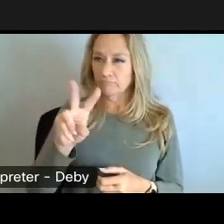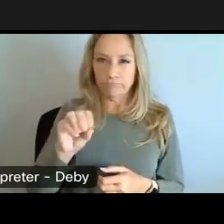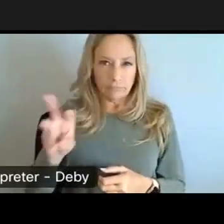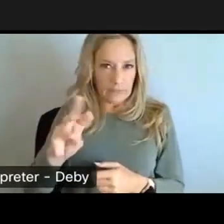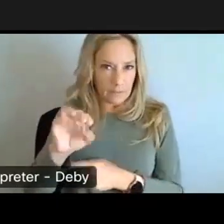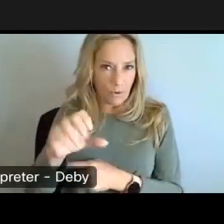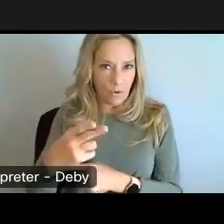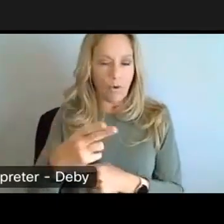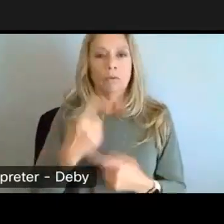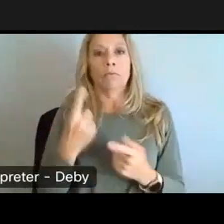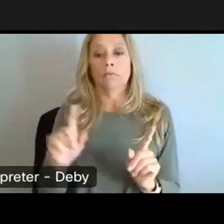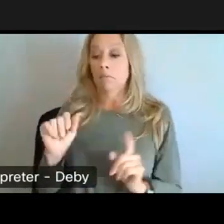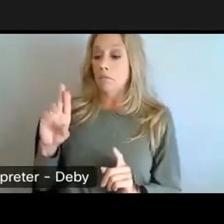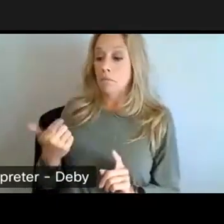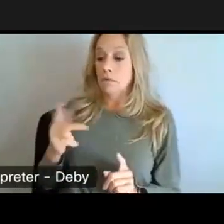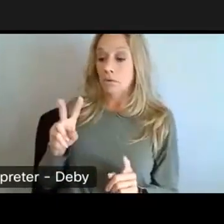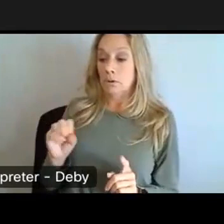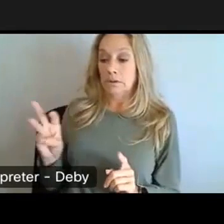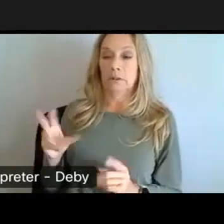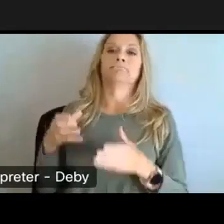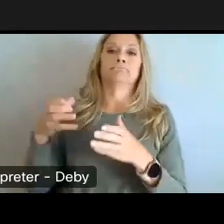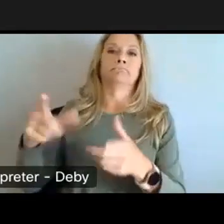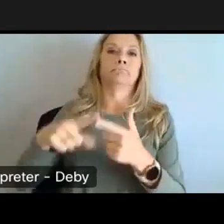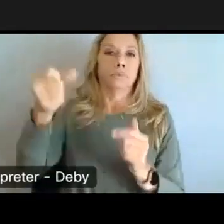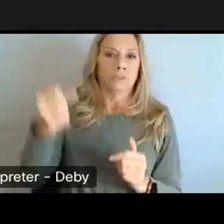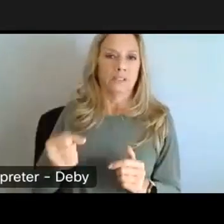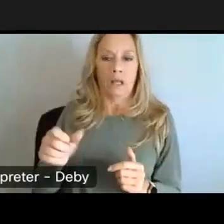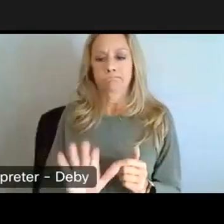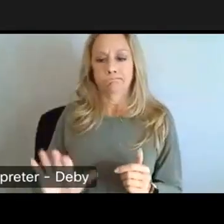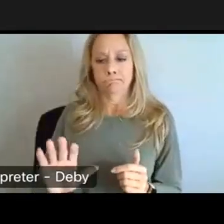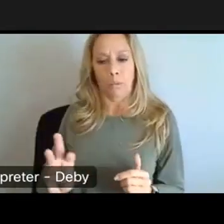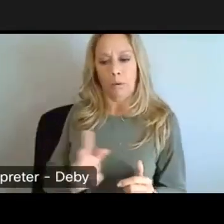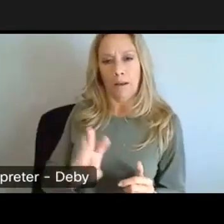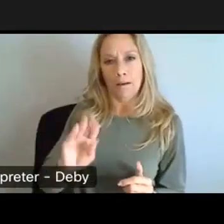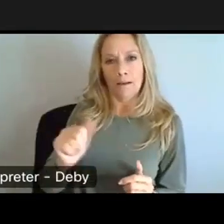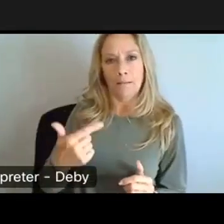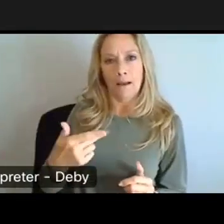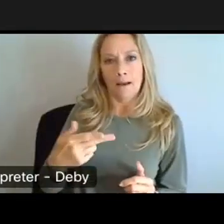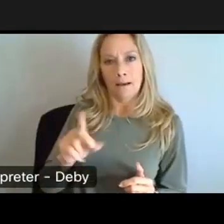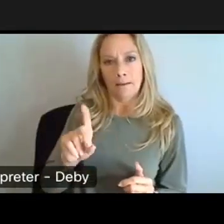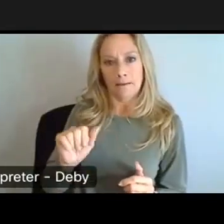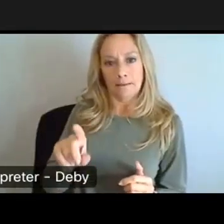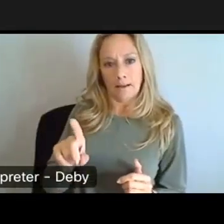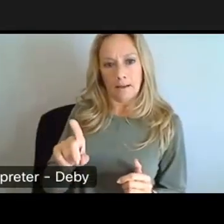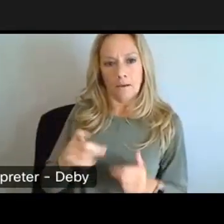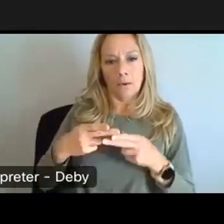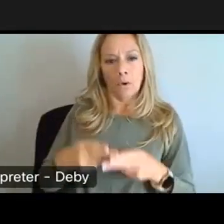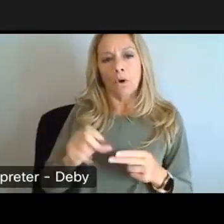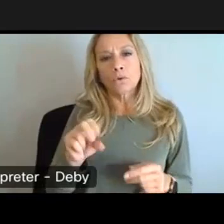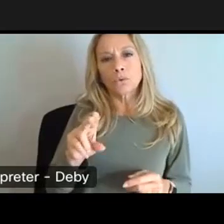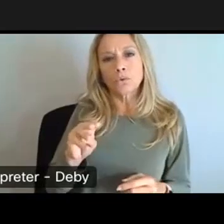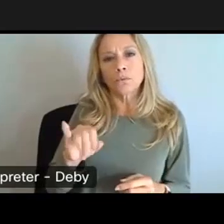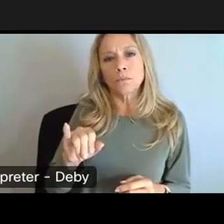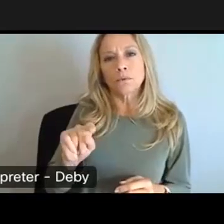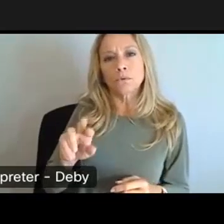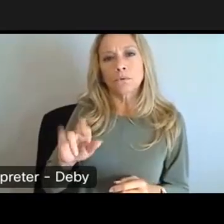in August 2006 to the southwest side of Baghdad, into an area we call the Sunni Triangle. And